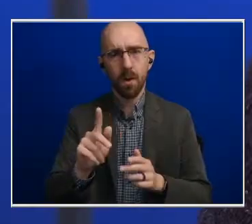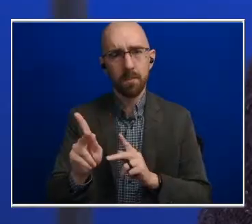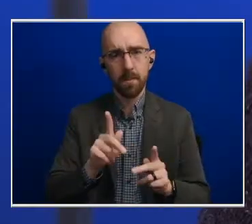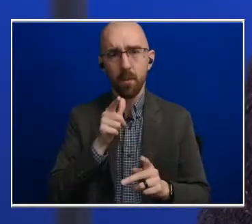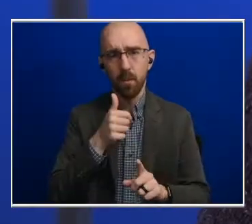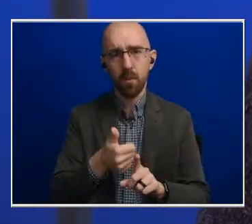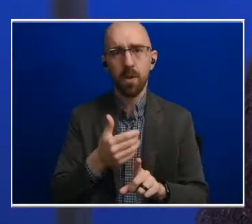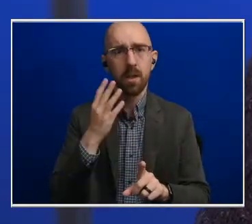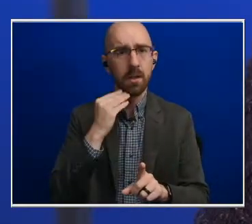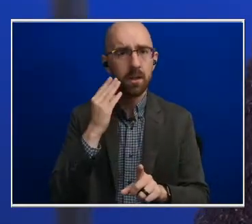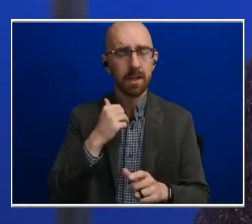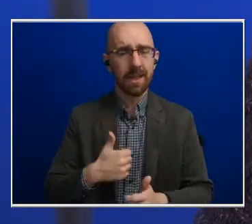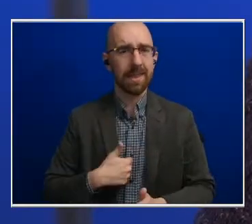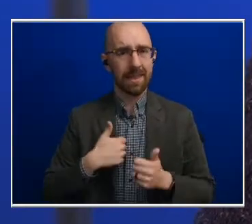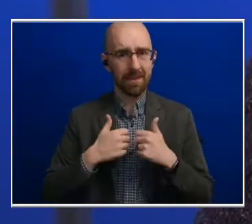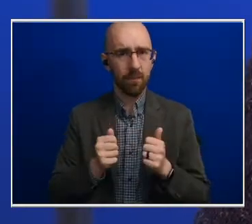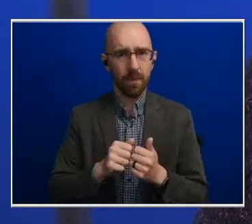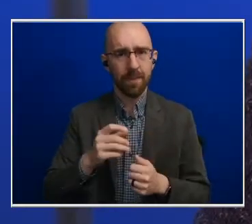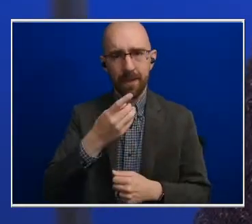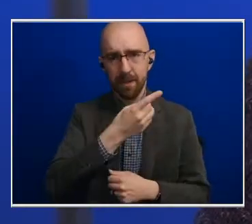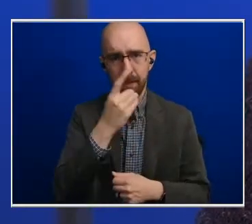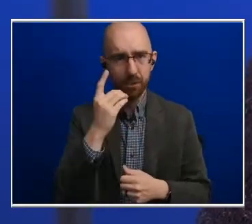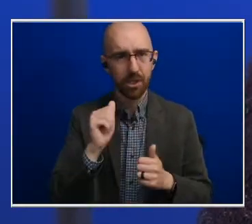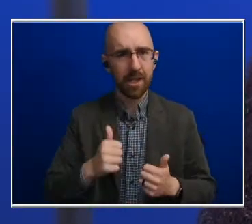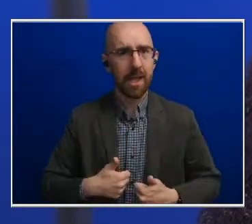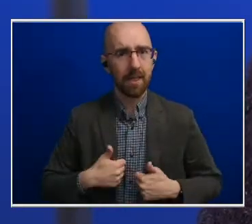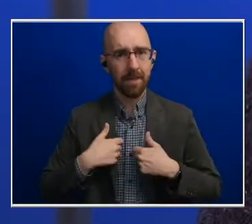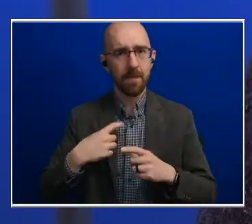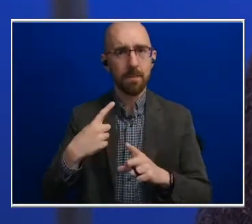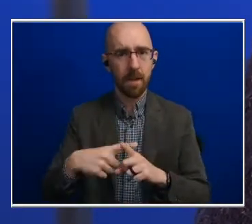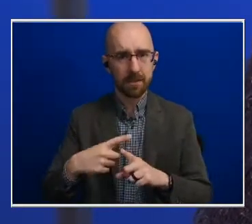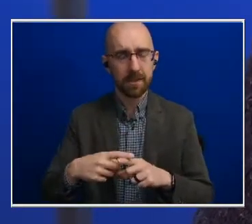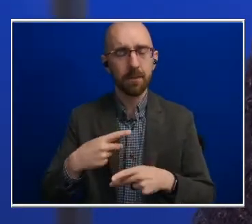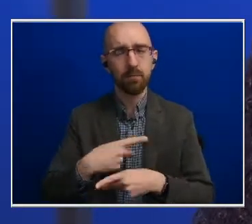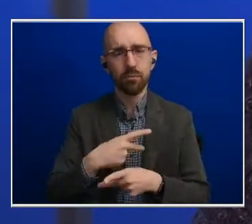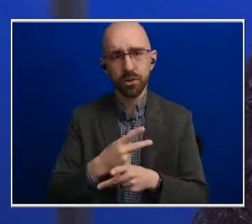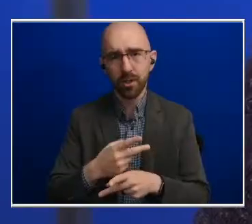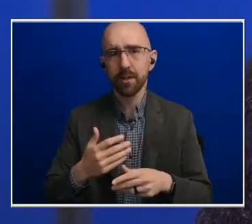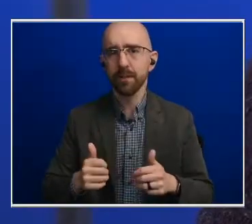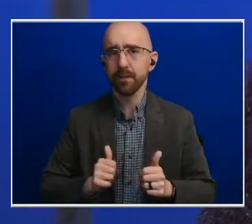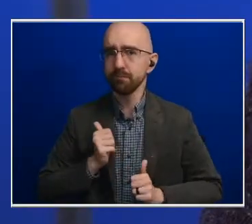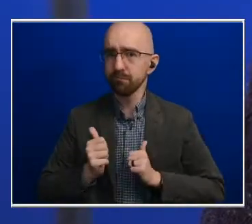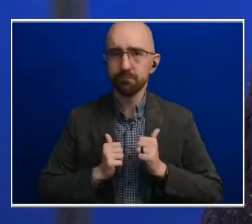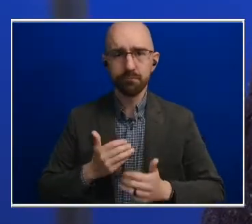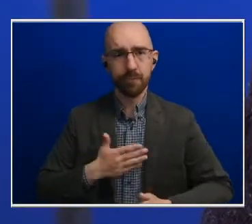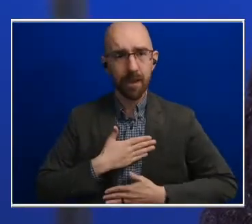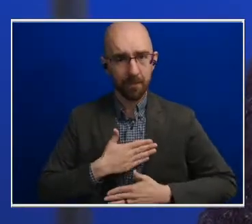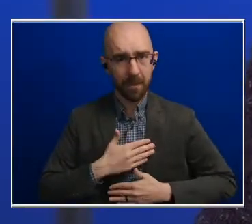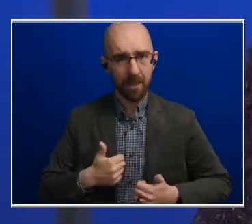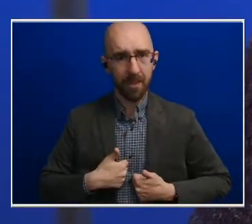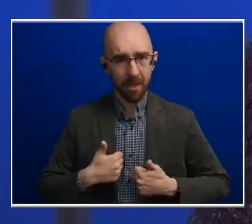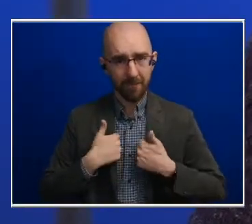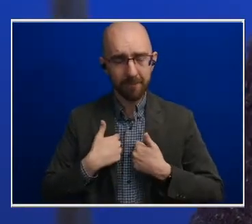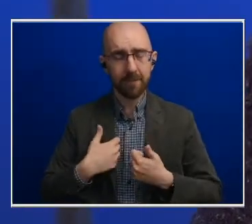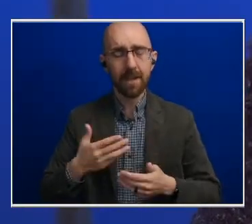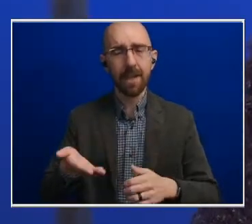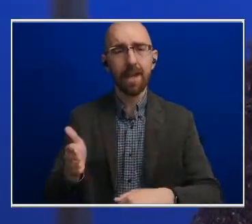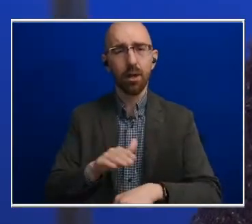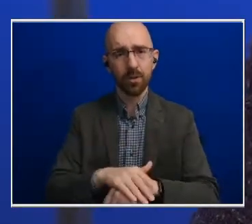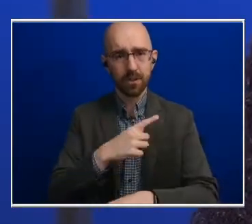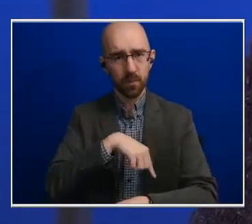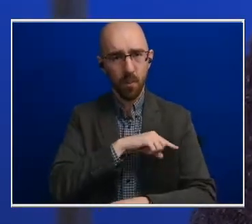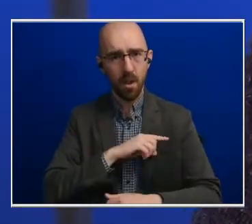live positive, productive, happy lives and increase the quality of life even with